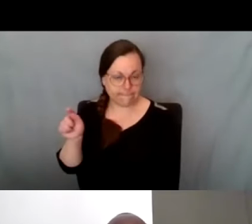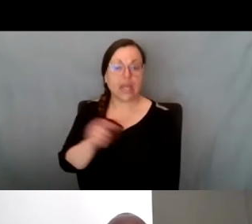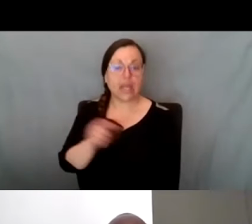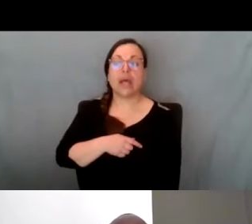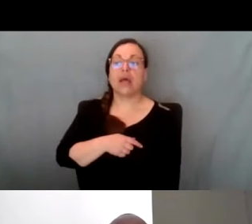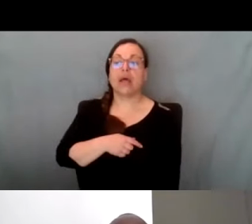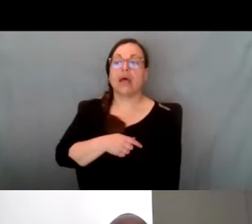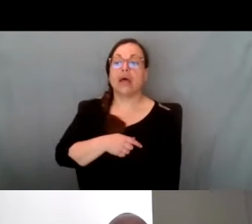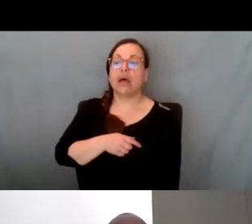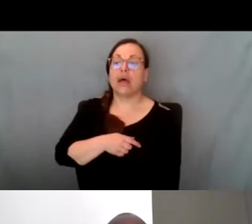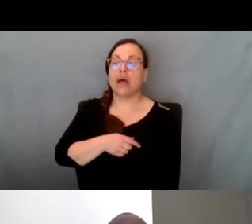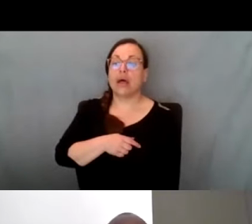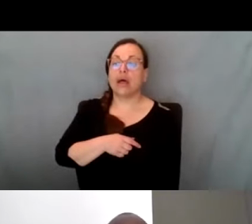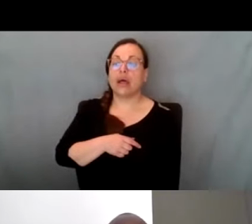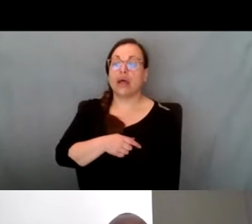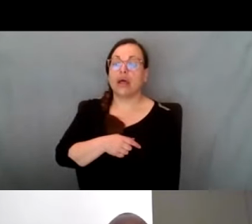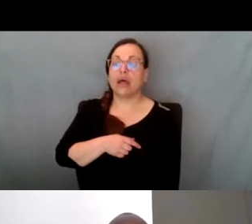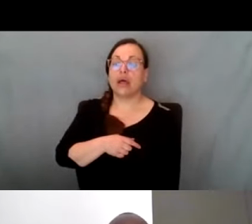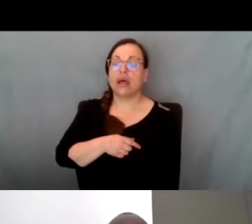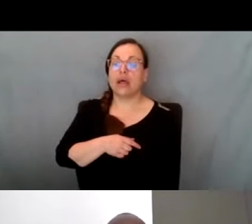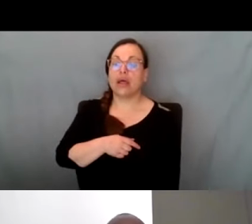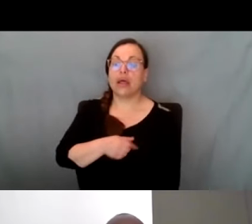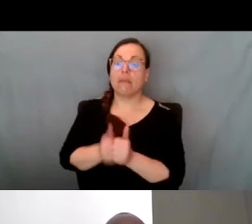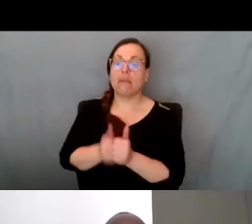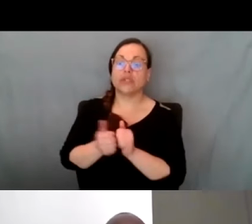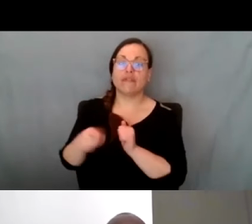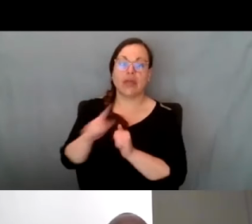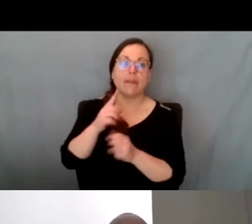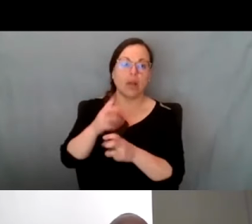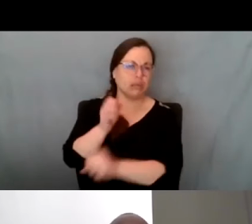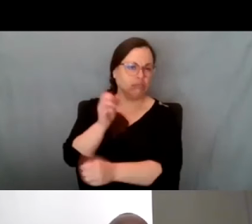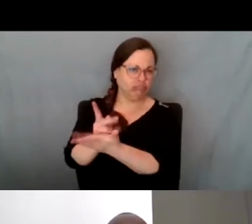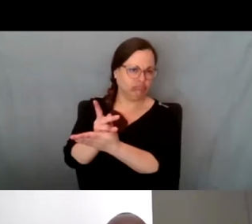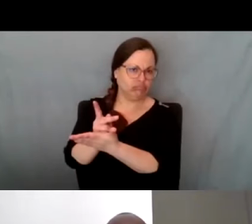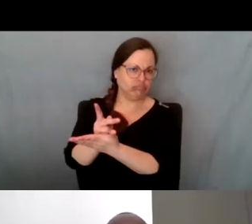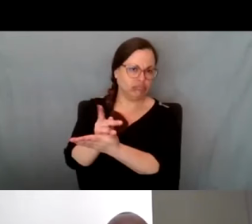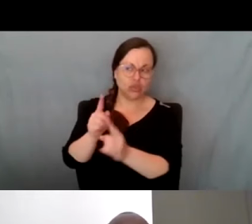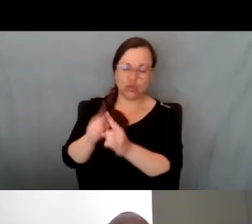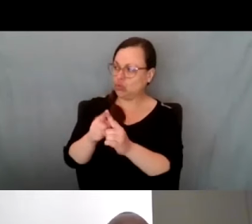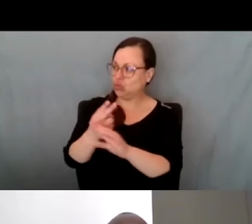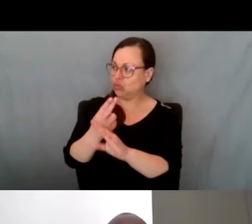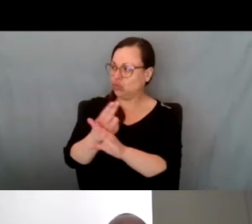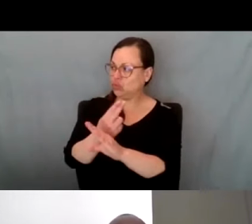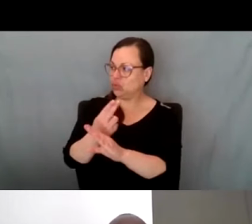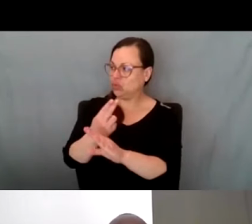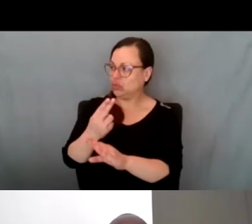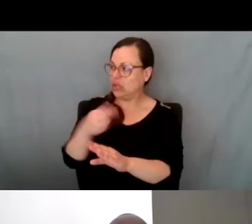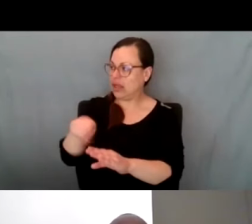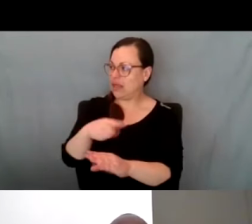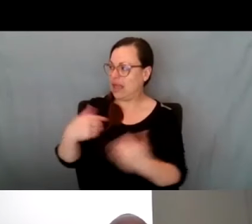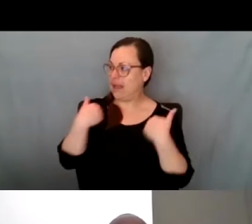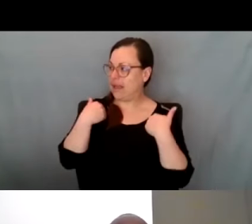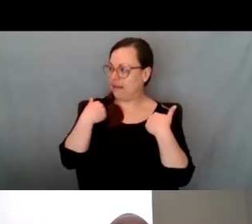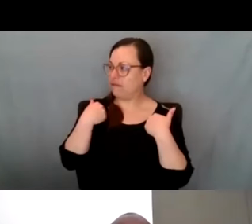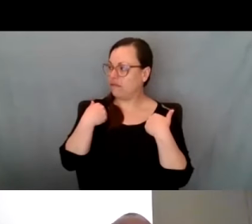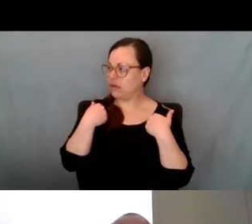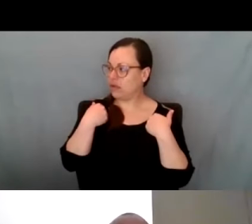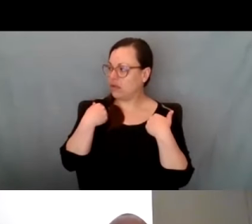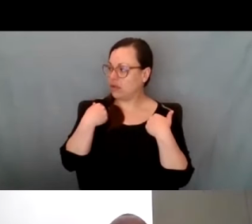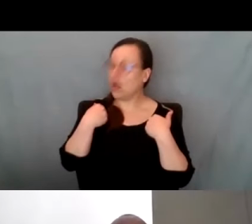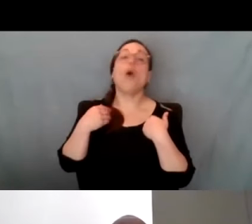cold chain capacity to roll out this vaccine. We would like just to make sure that we have put in place a